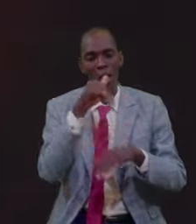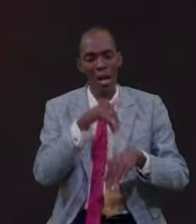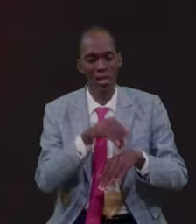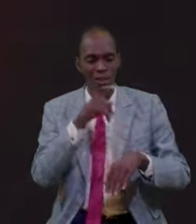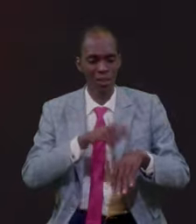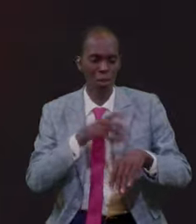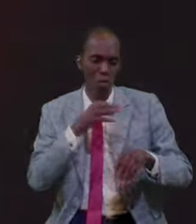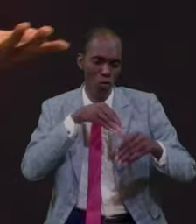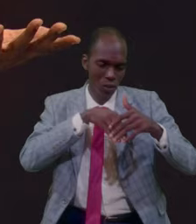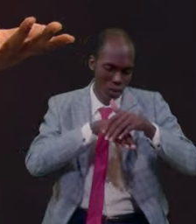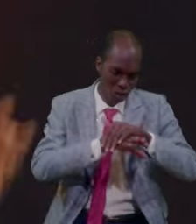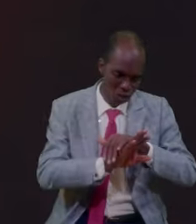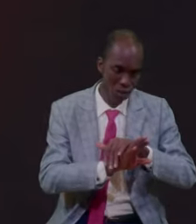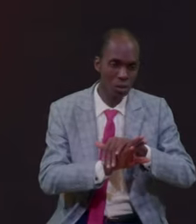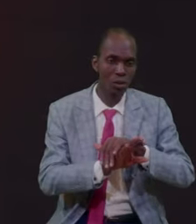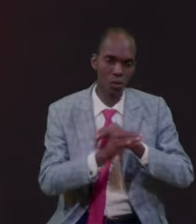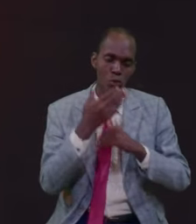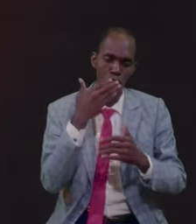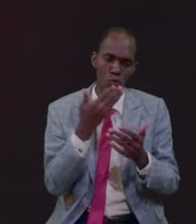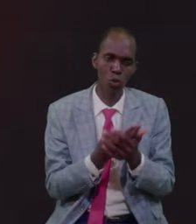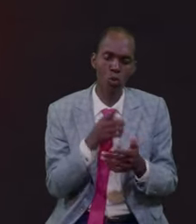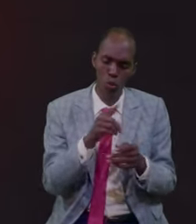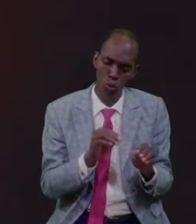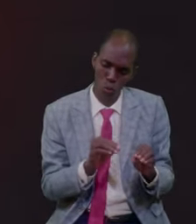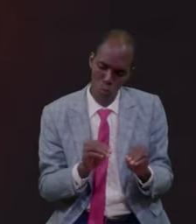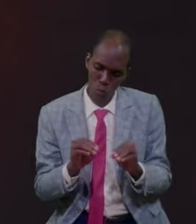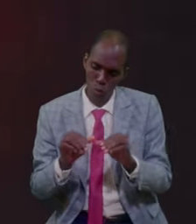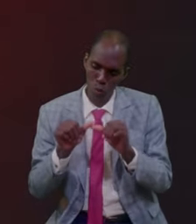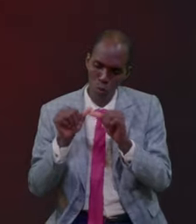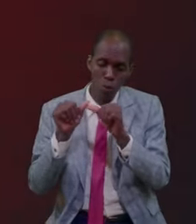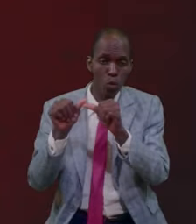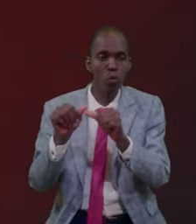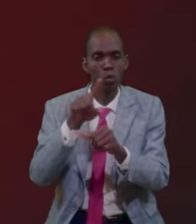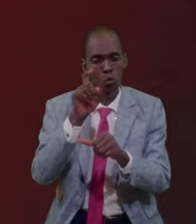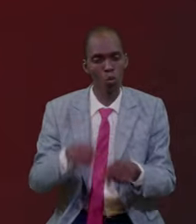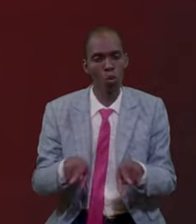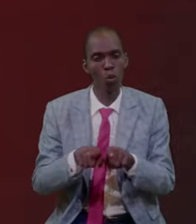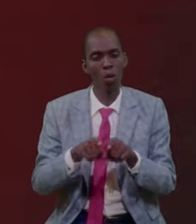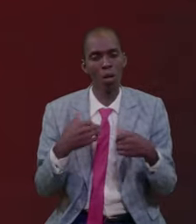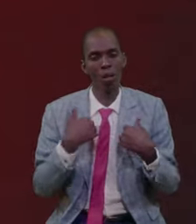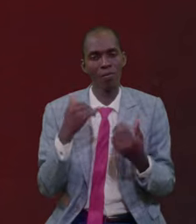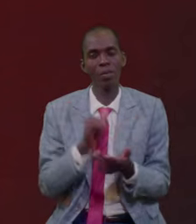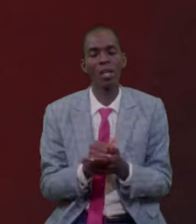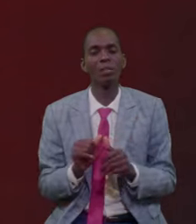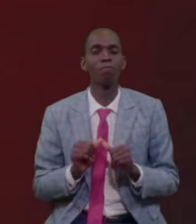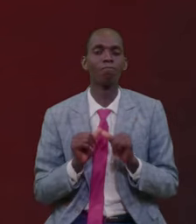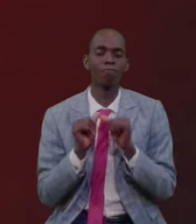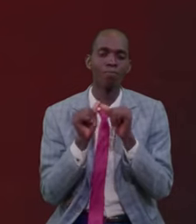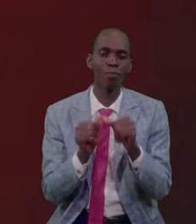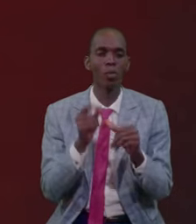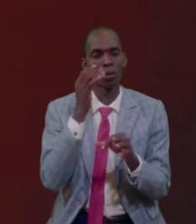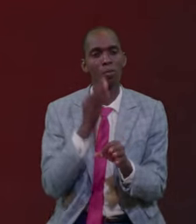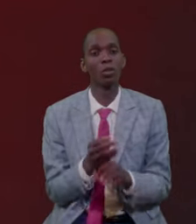you're moving on. As you're moving on, you have to have that steadfast faith. You are climbing the